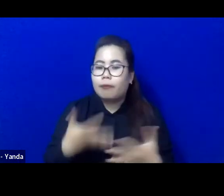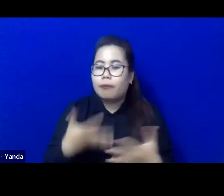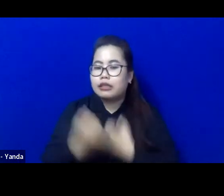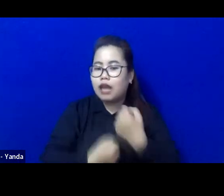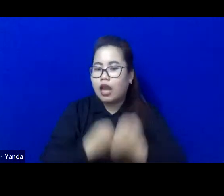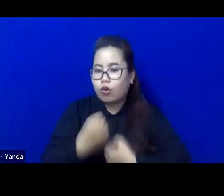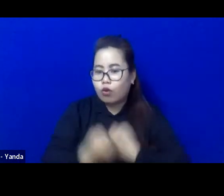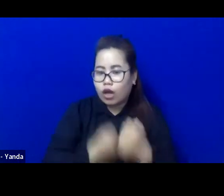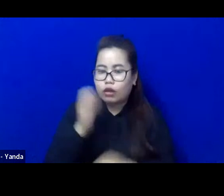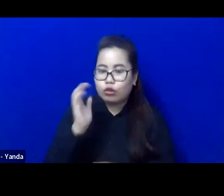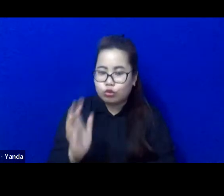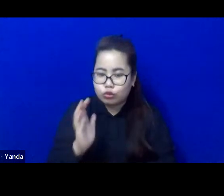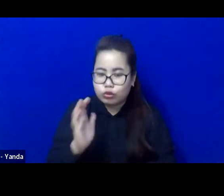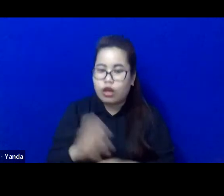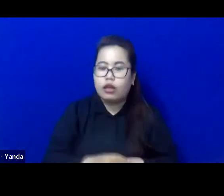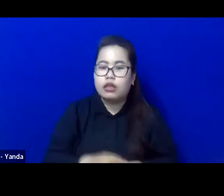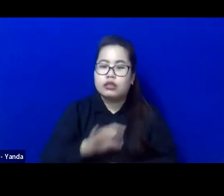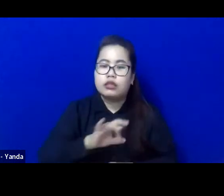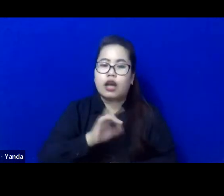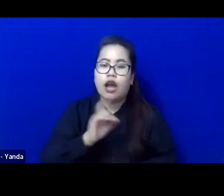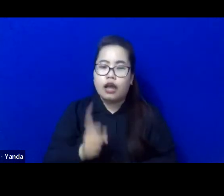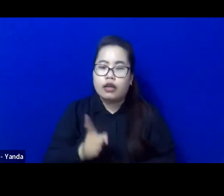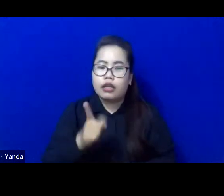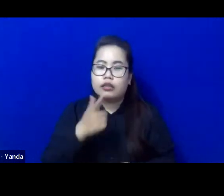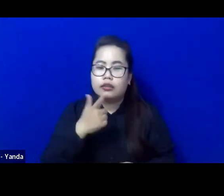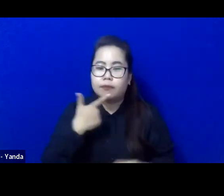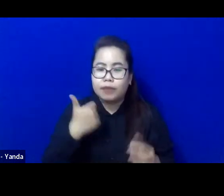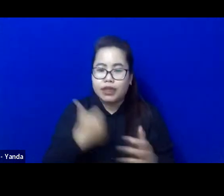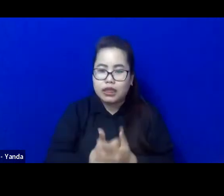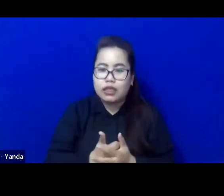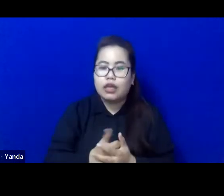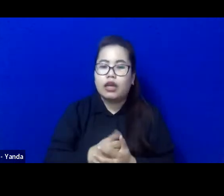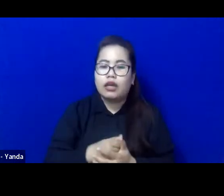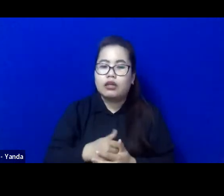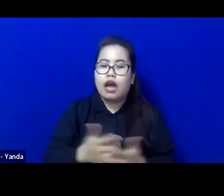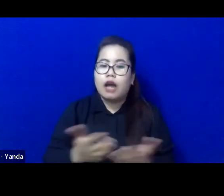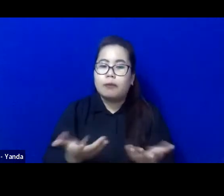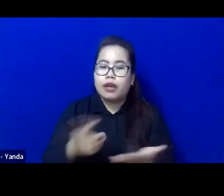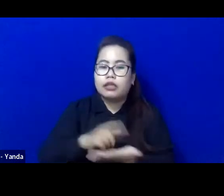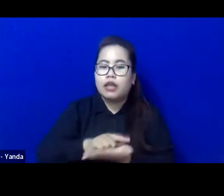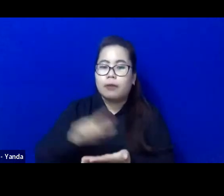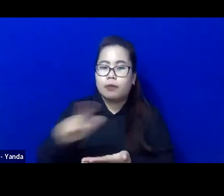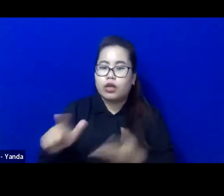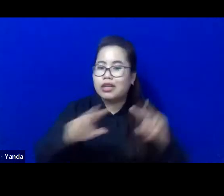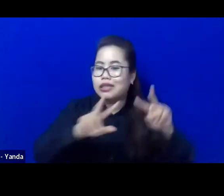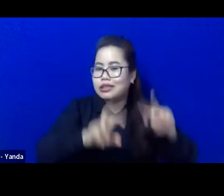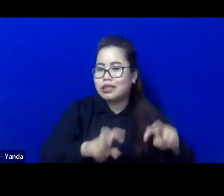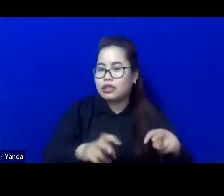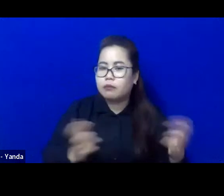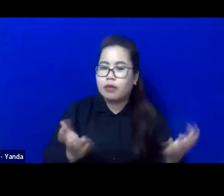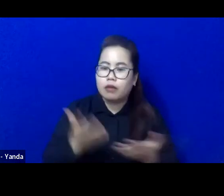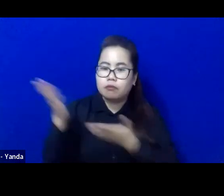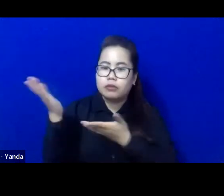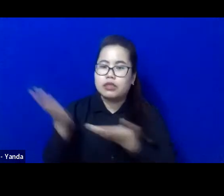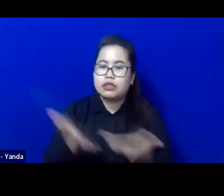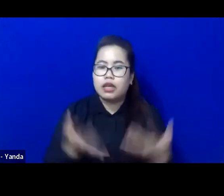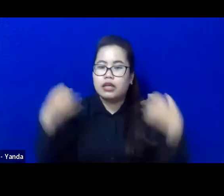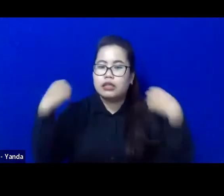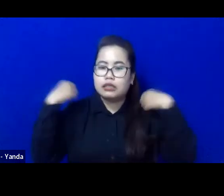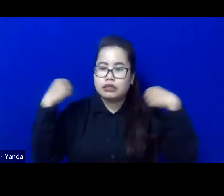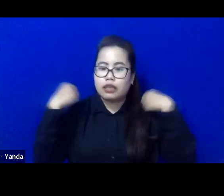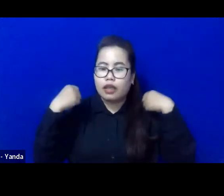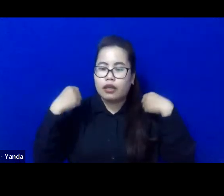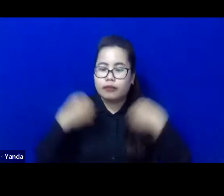importantly about some of the research that have been done around how healthcare providers and also building